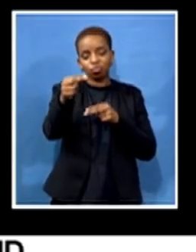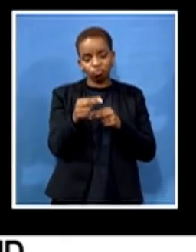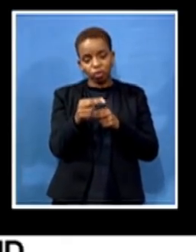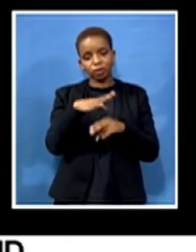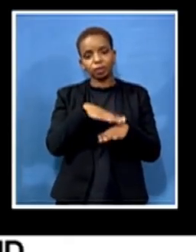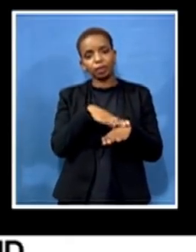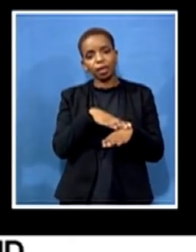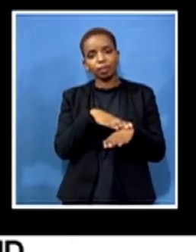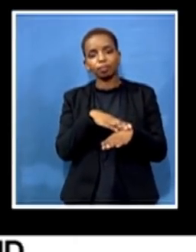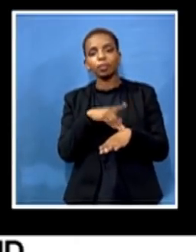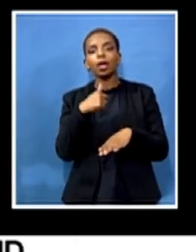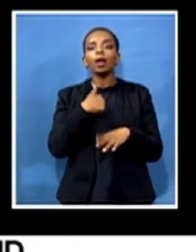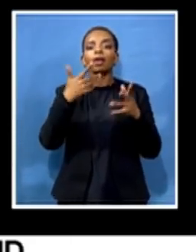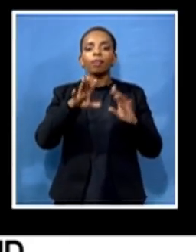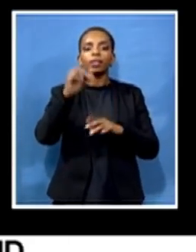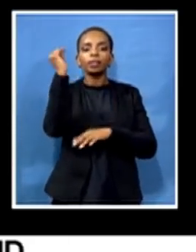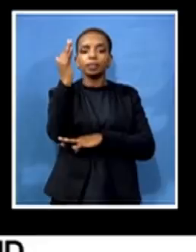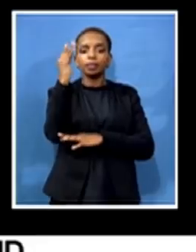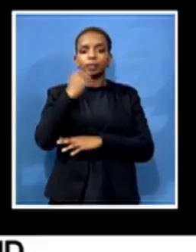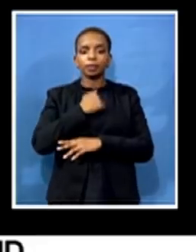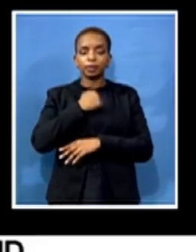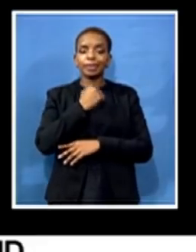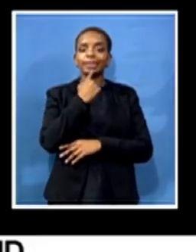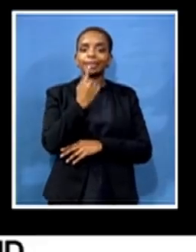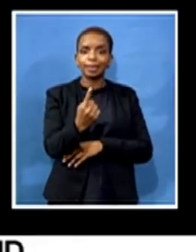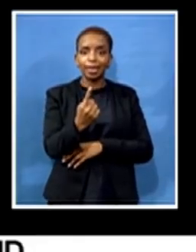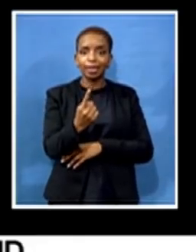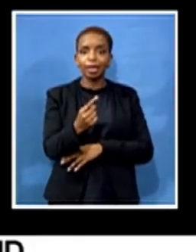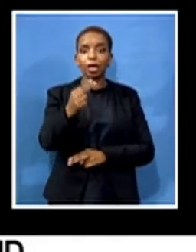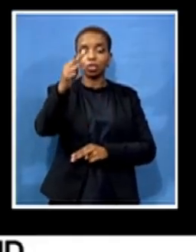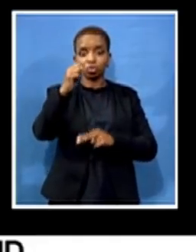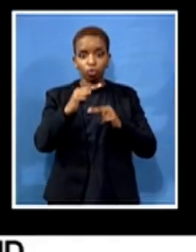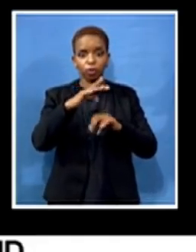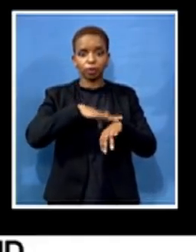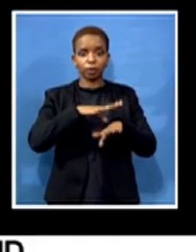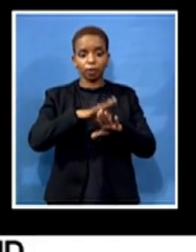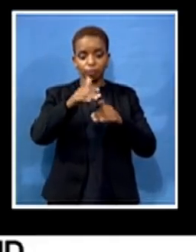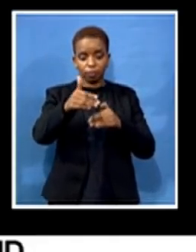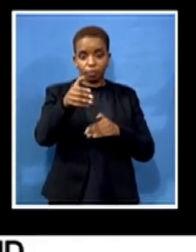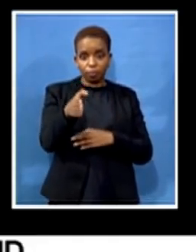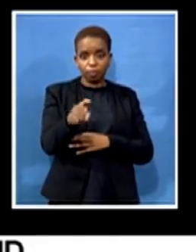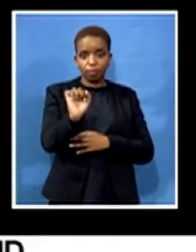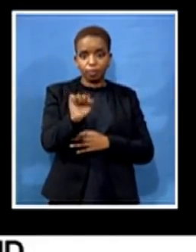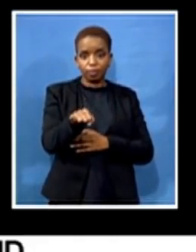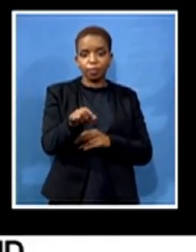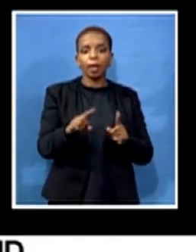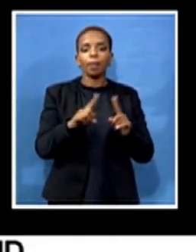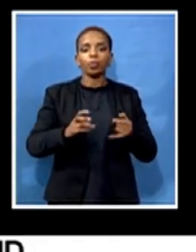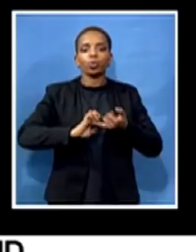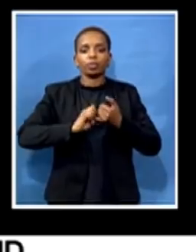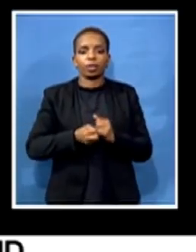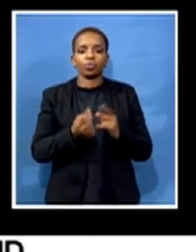there, we are also trying within our means to drill more boreholes, and we've also